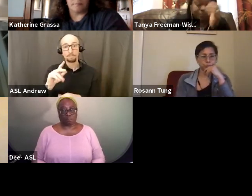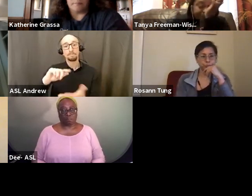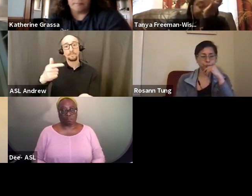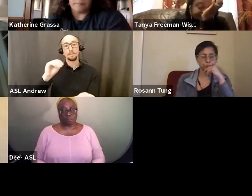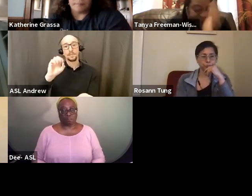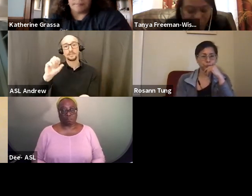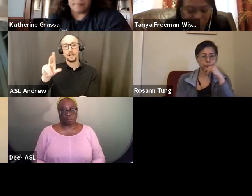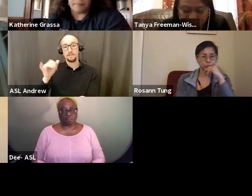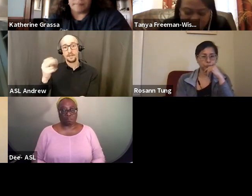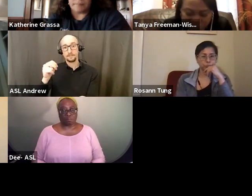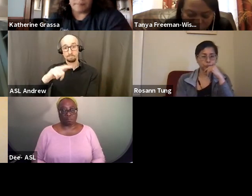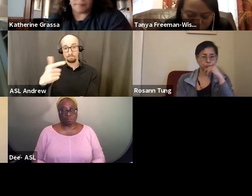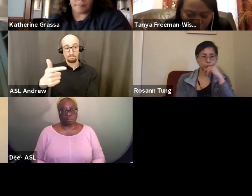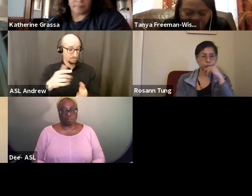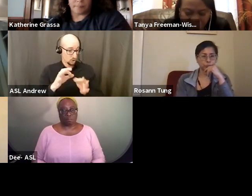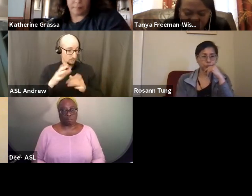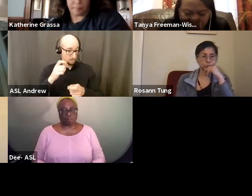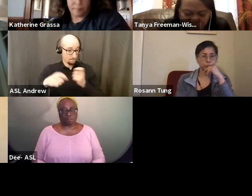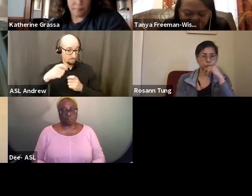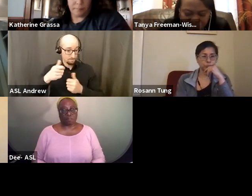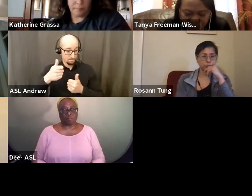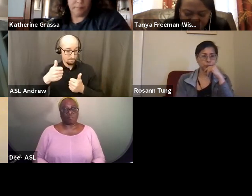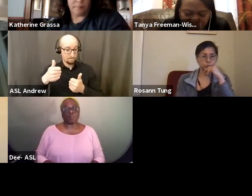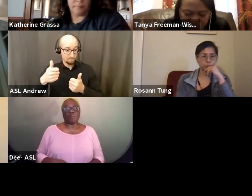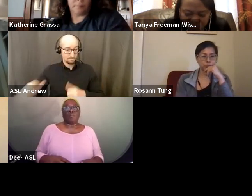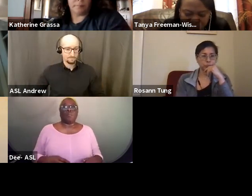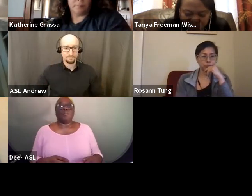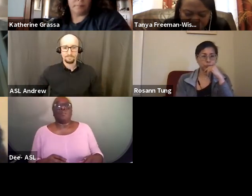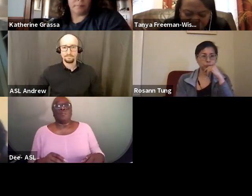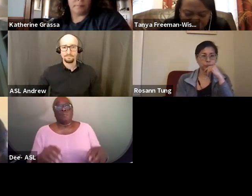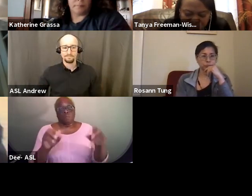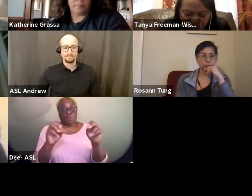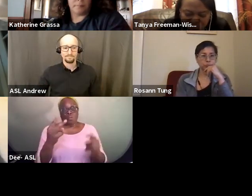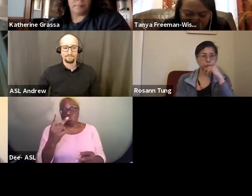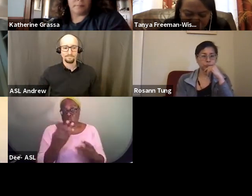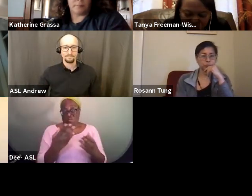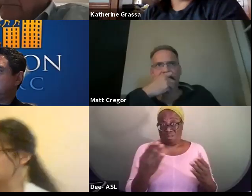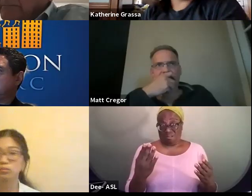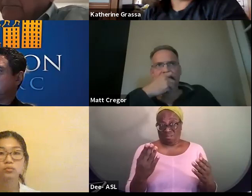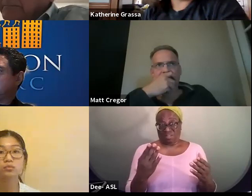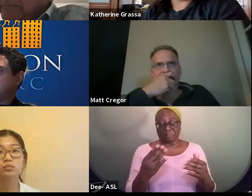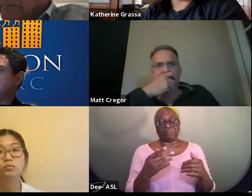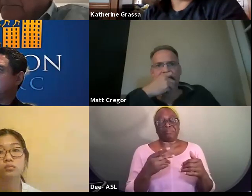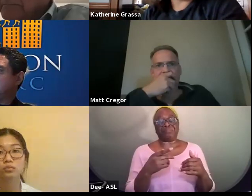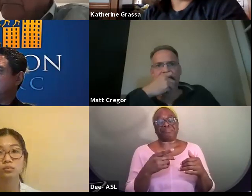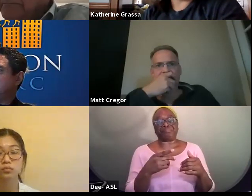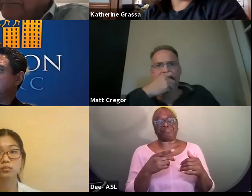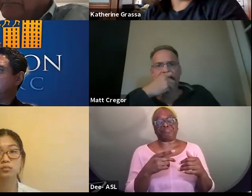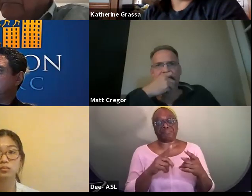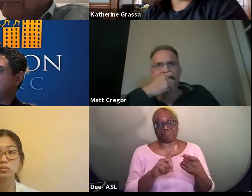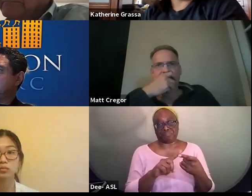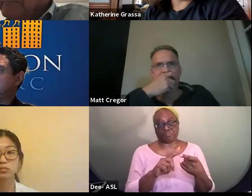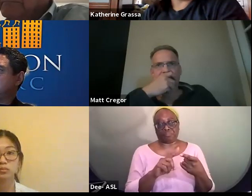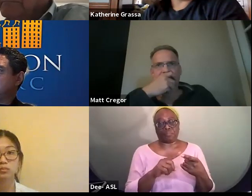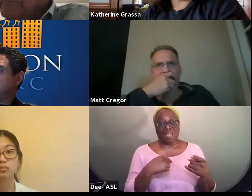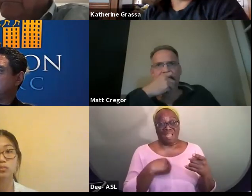Thank you. So two things. So one, you know, I've shared with the